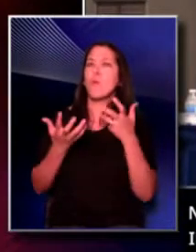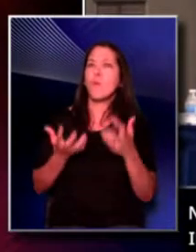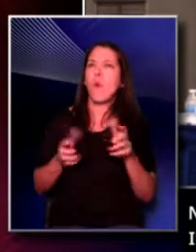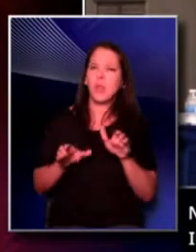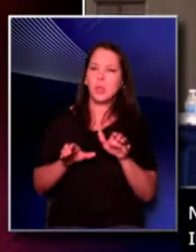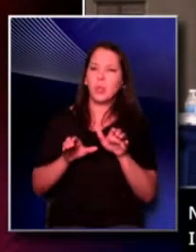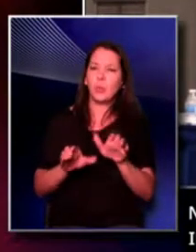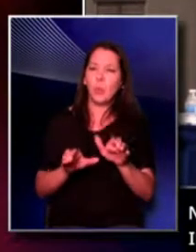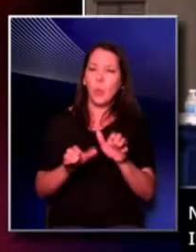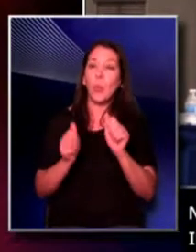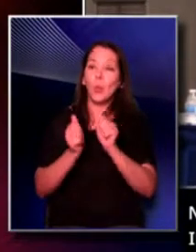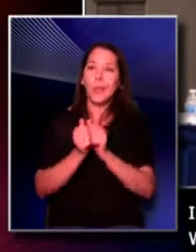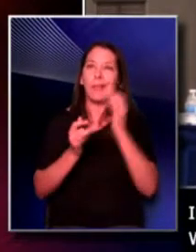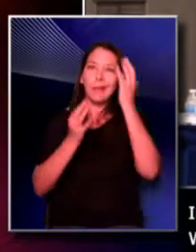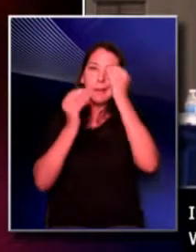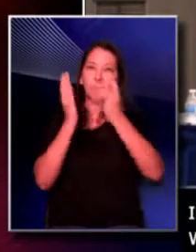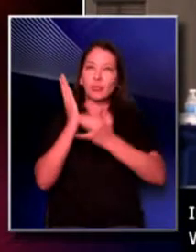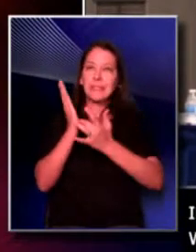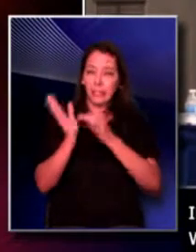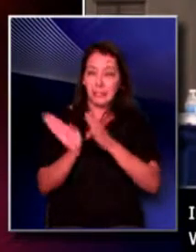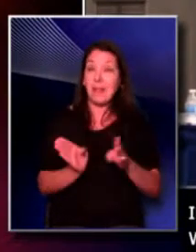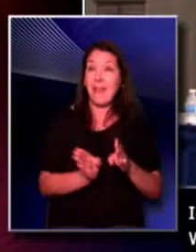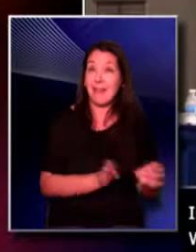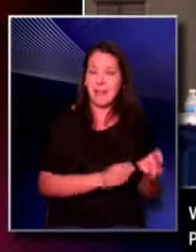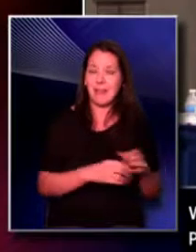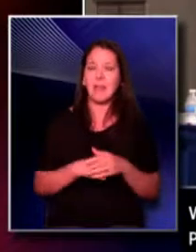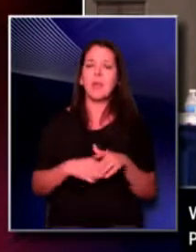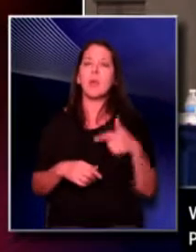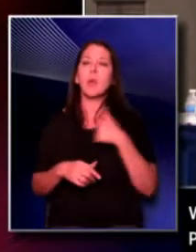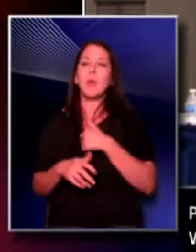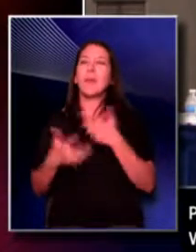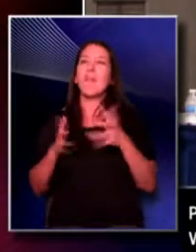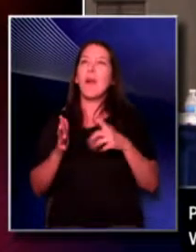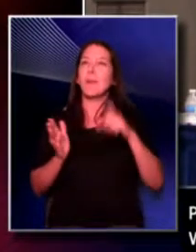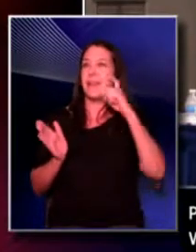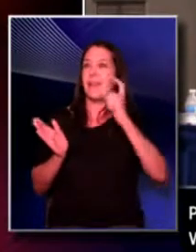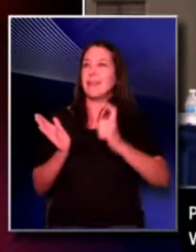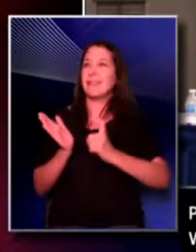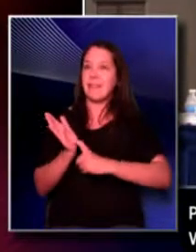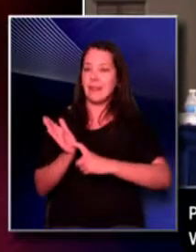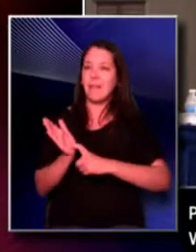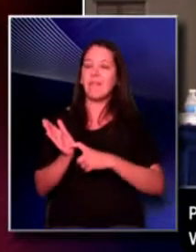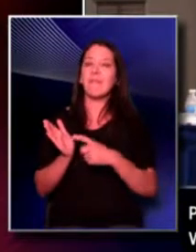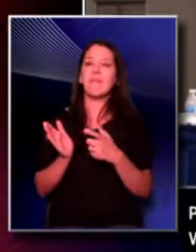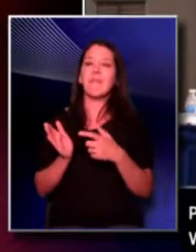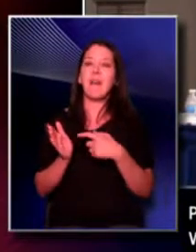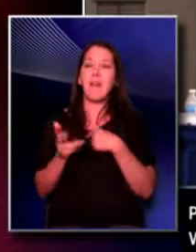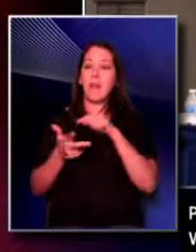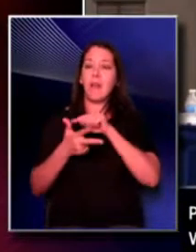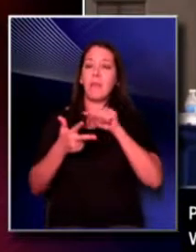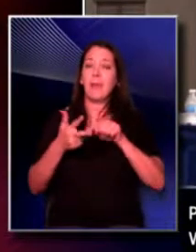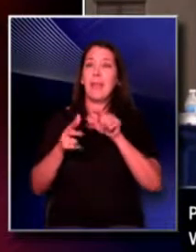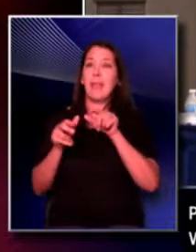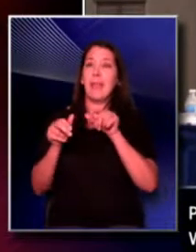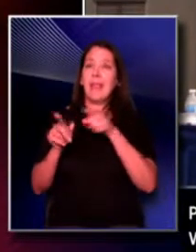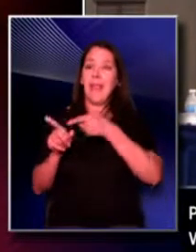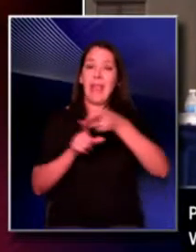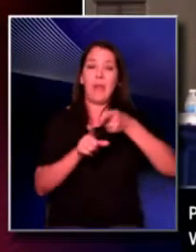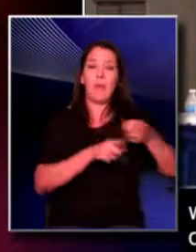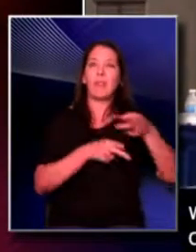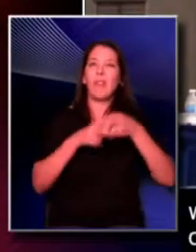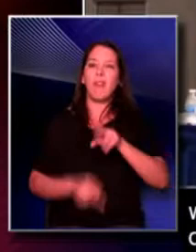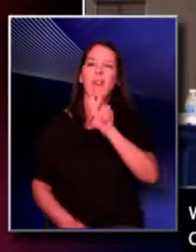strategic planning. We've identified 3 areas we call